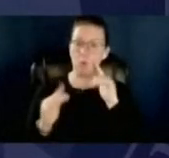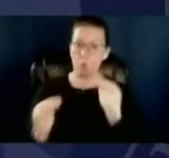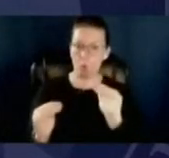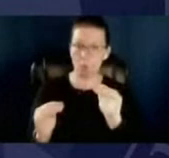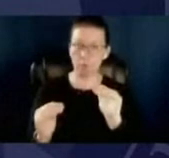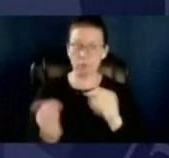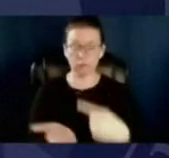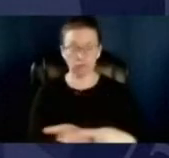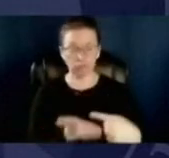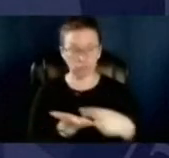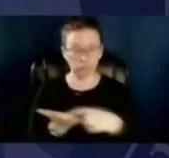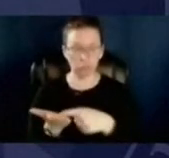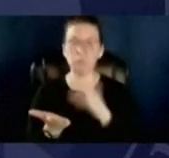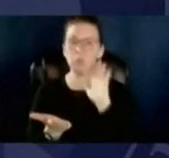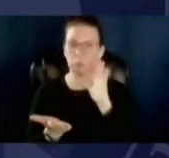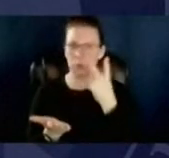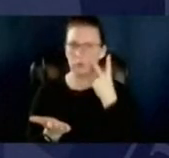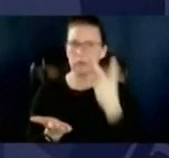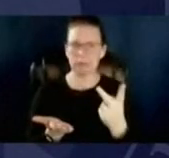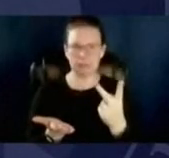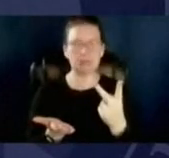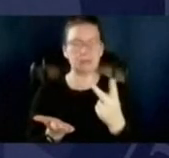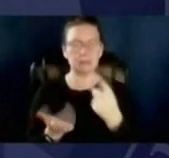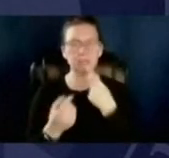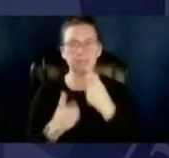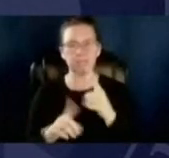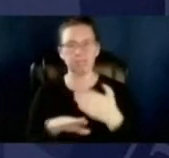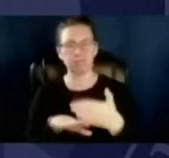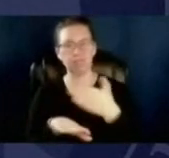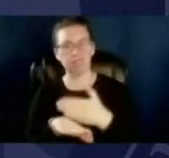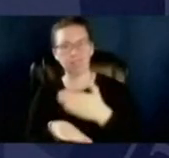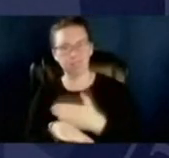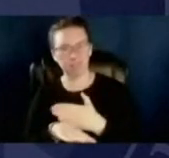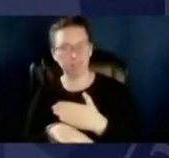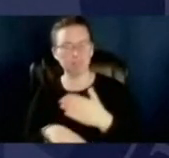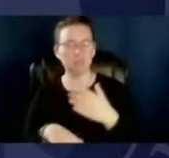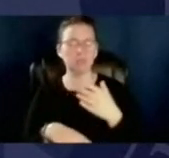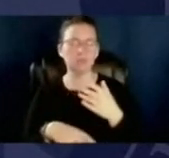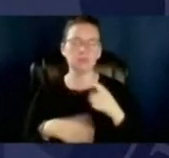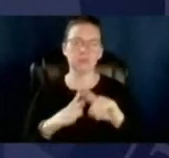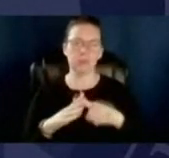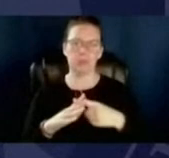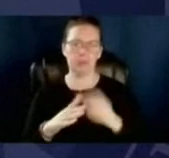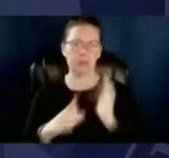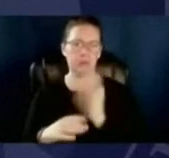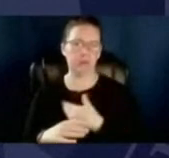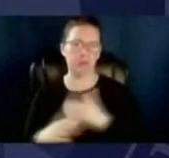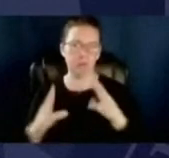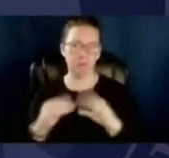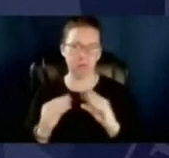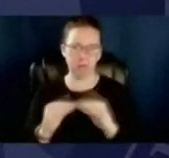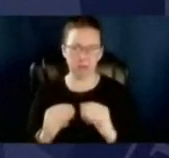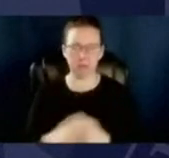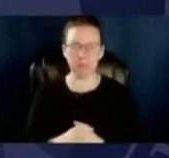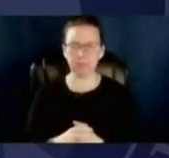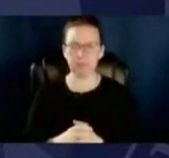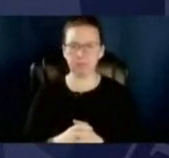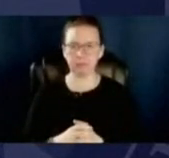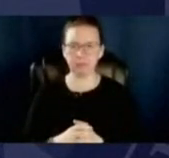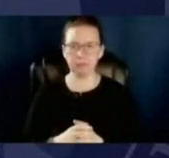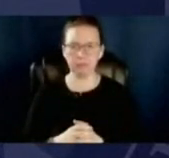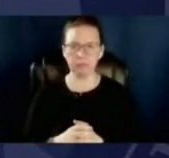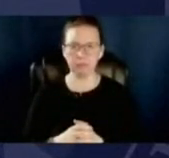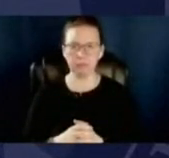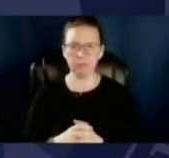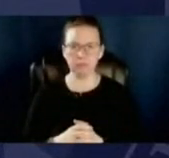bit of progress coming out of this first meeting of the Sovereign Debt Roundtable on